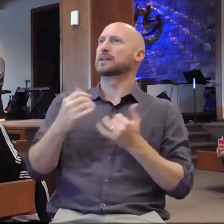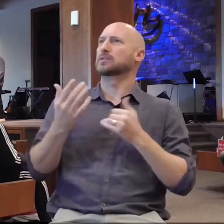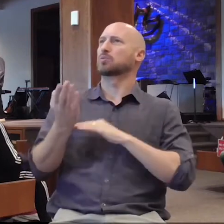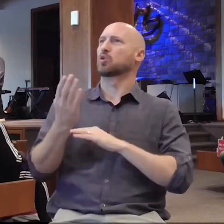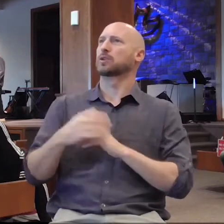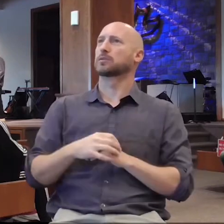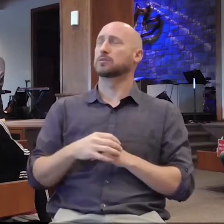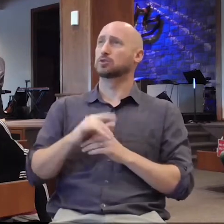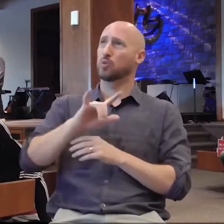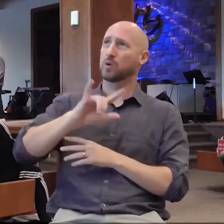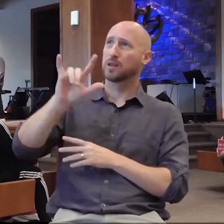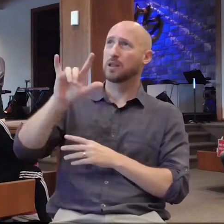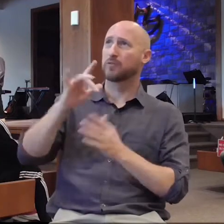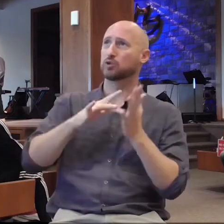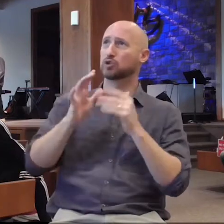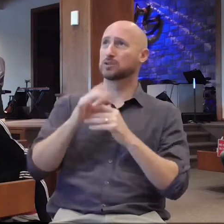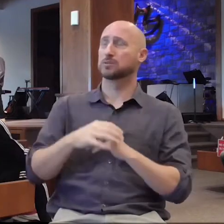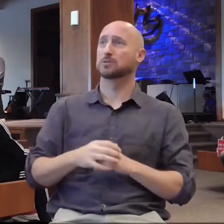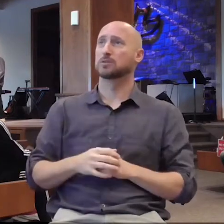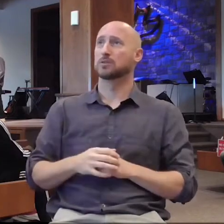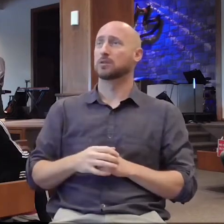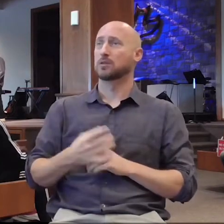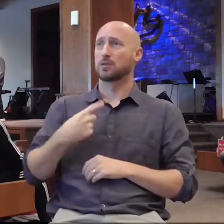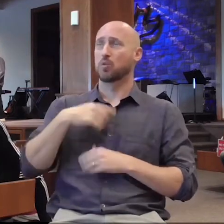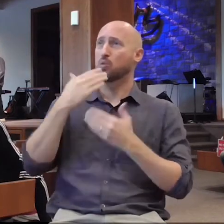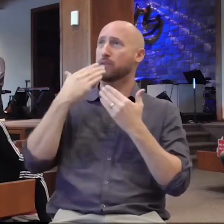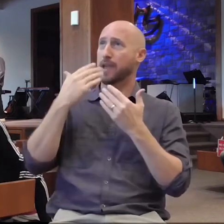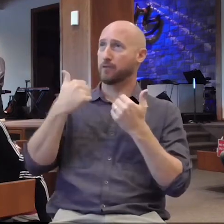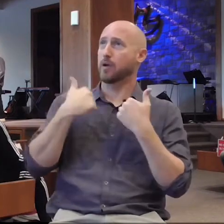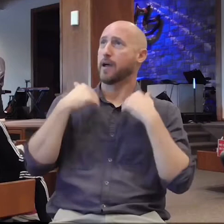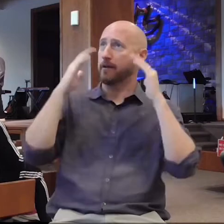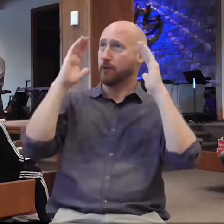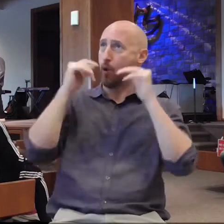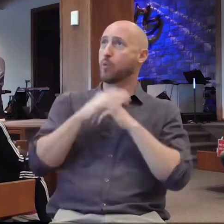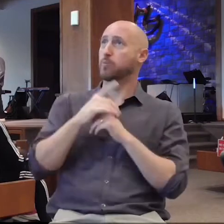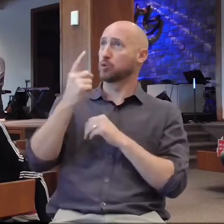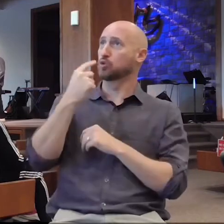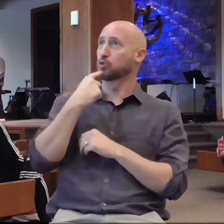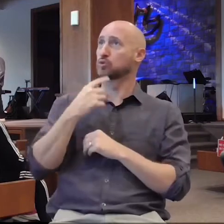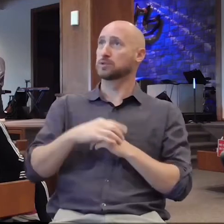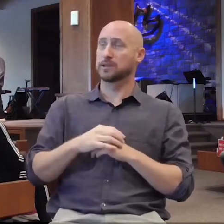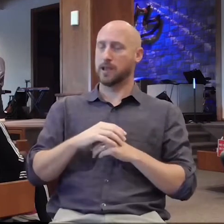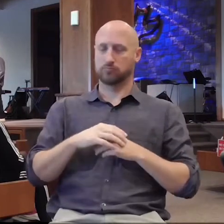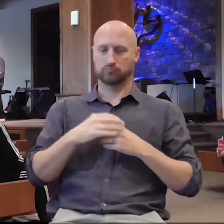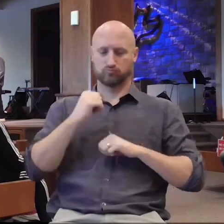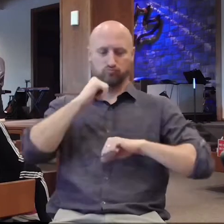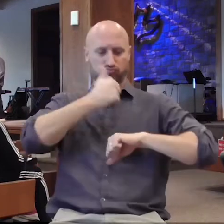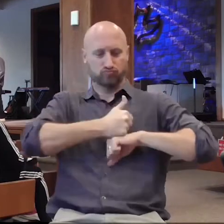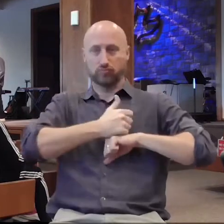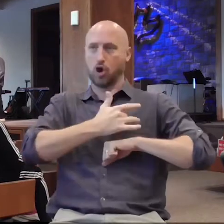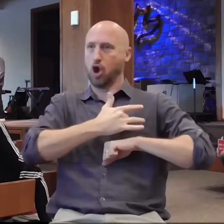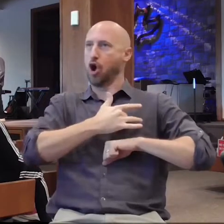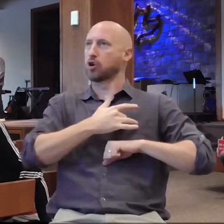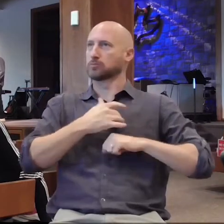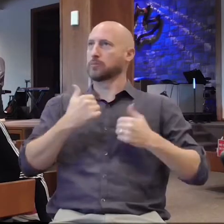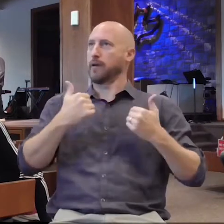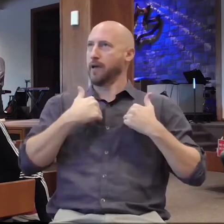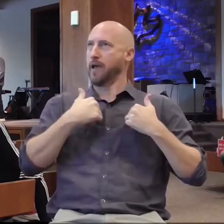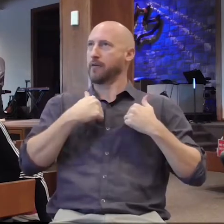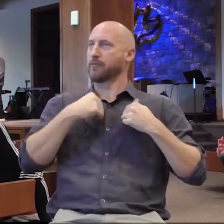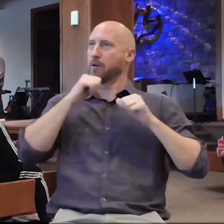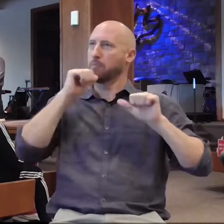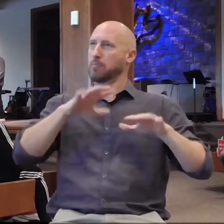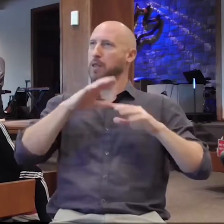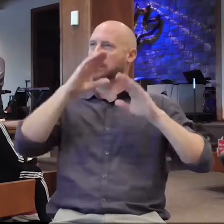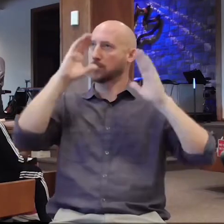Jesus. We're so thankful for the hope you have set on the horizon of our hearts, Lord, that blessed hope in the days that we're living